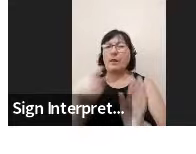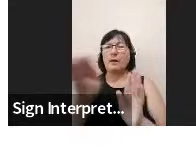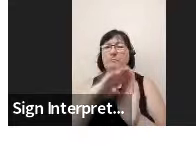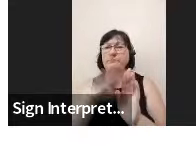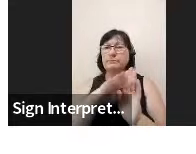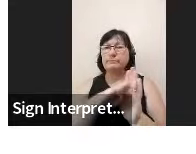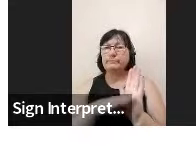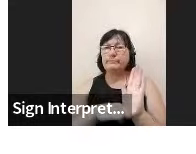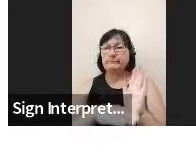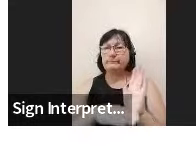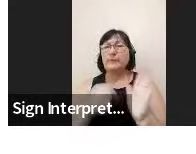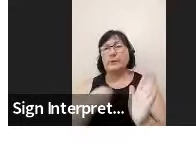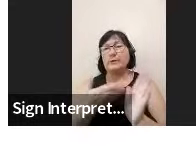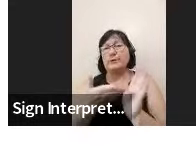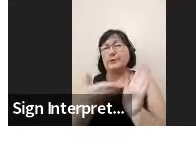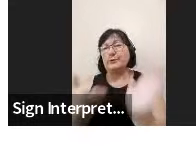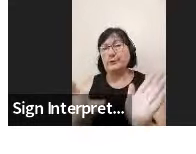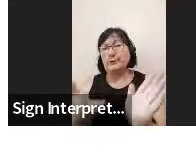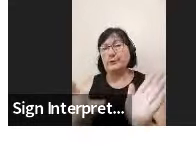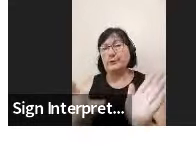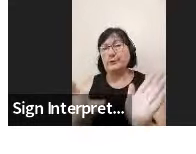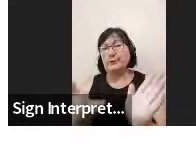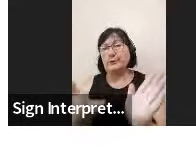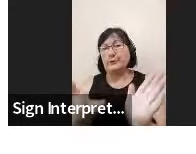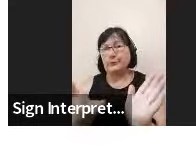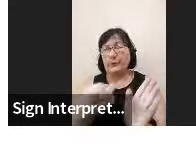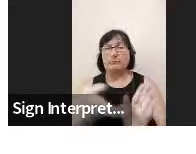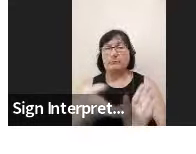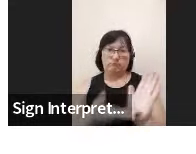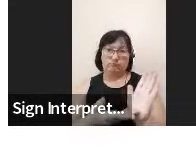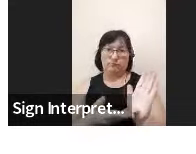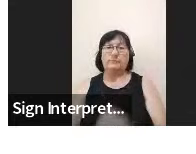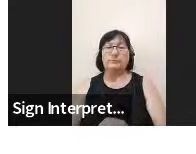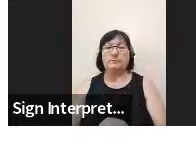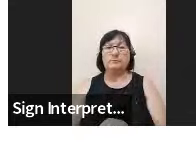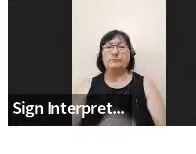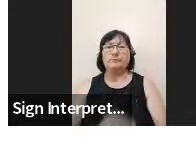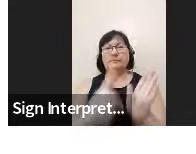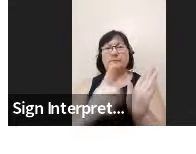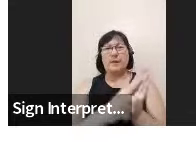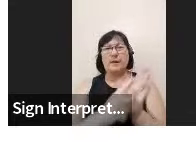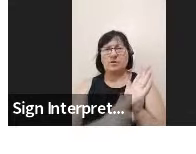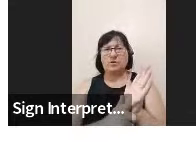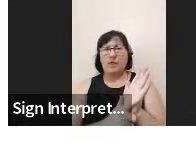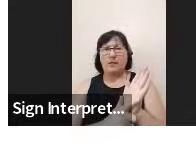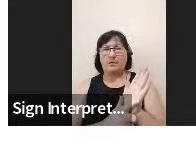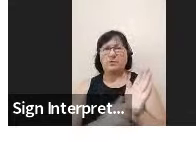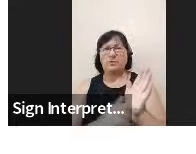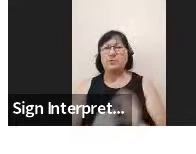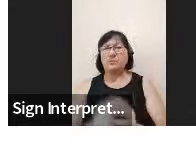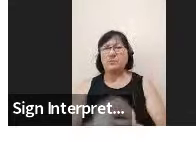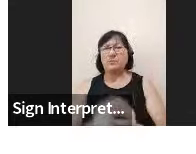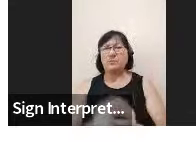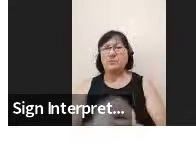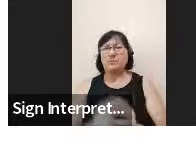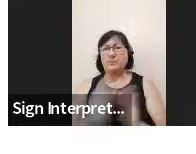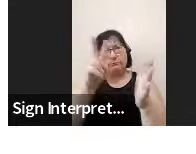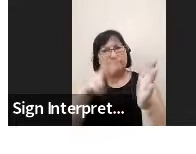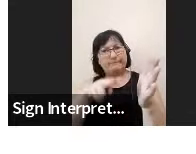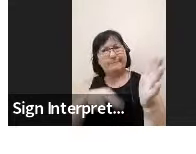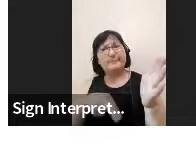AEO-C. In terms of the legislation, if you look through the legislation, you may not necessarily see AEO compliance, but you will